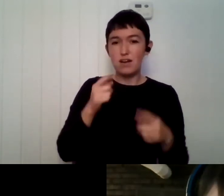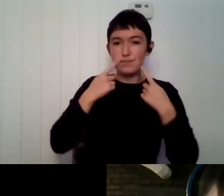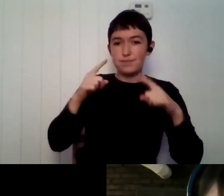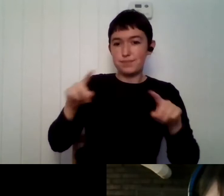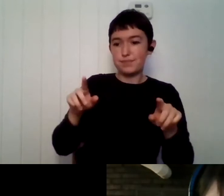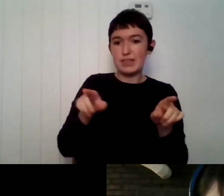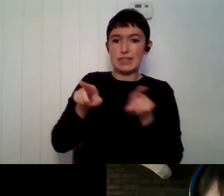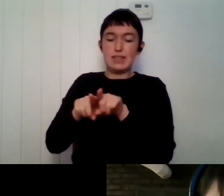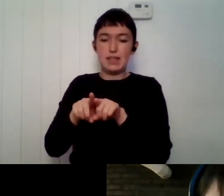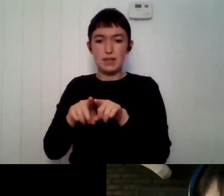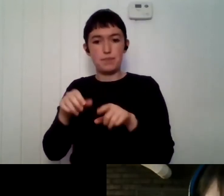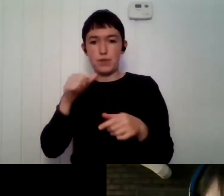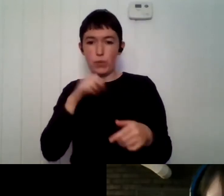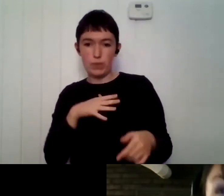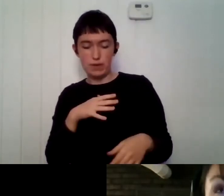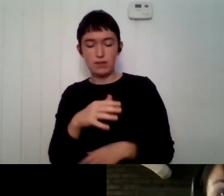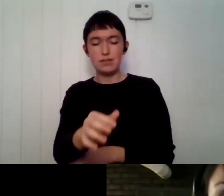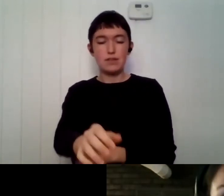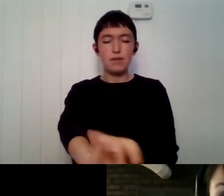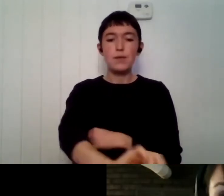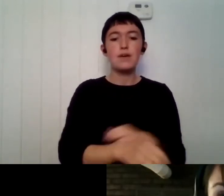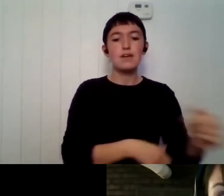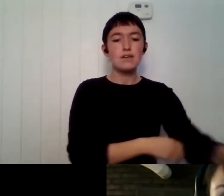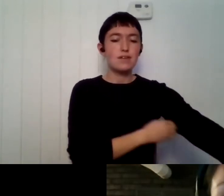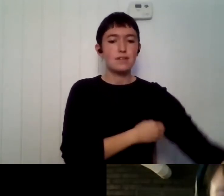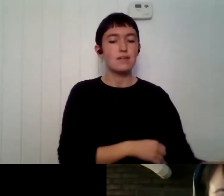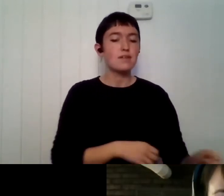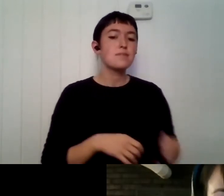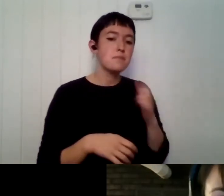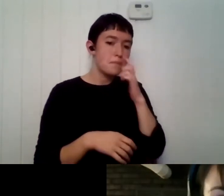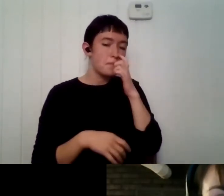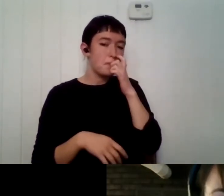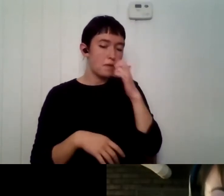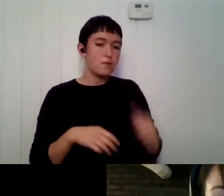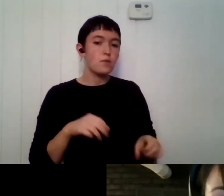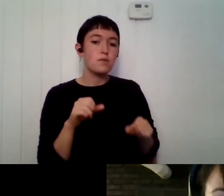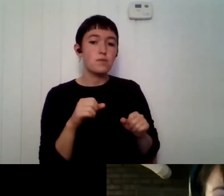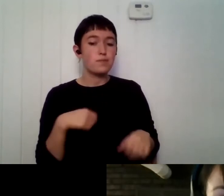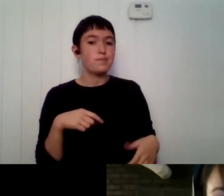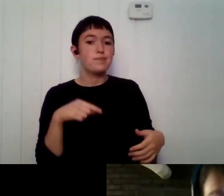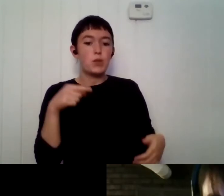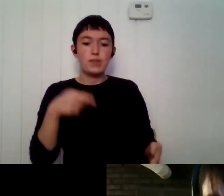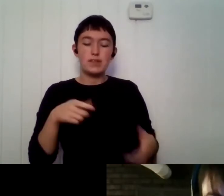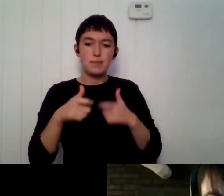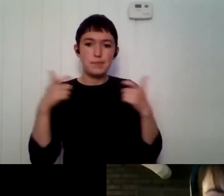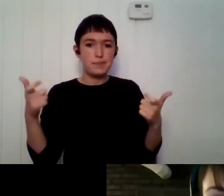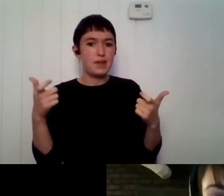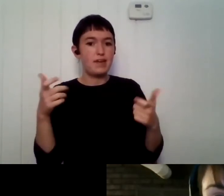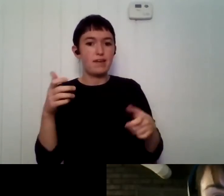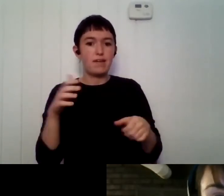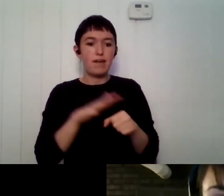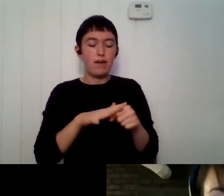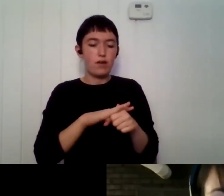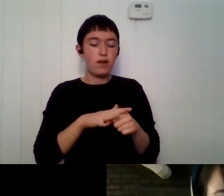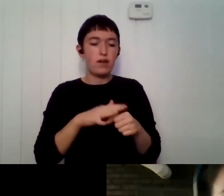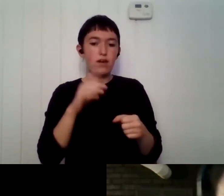what's going to work in different groups of people? Yeah, so this is also a huge area of research, right? So like precision medicine,